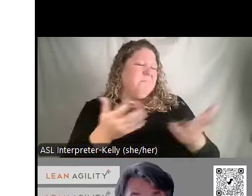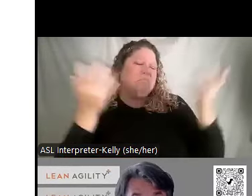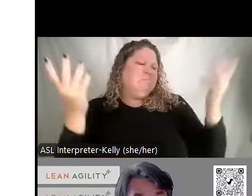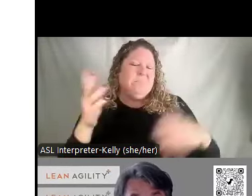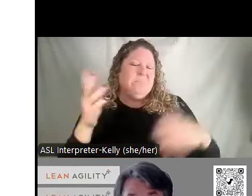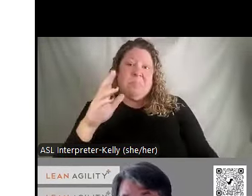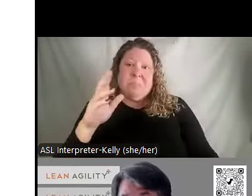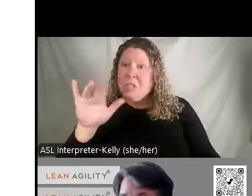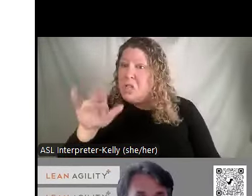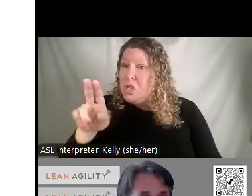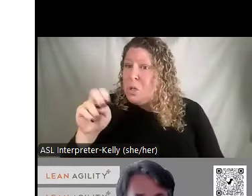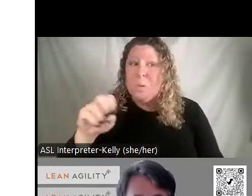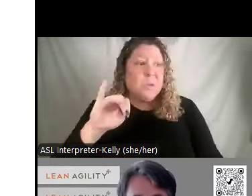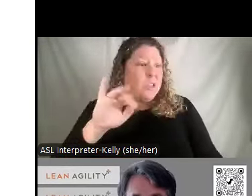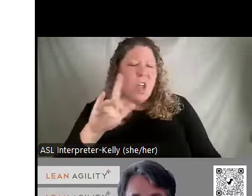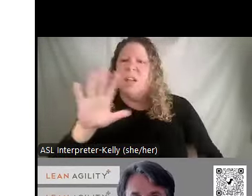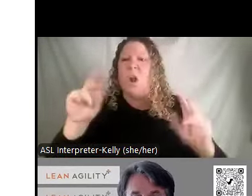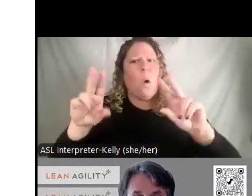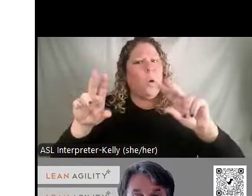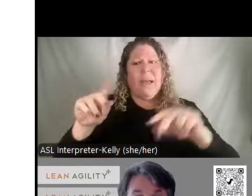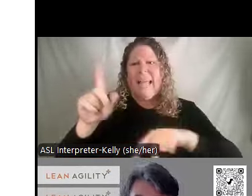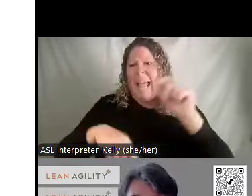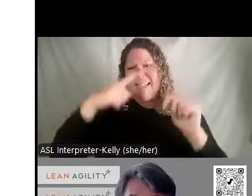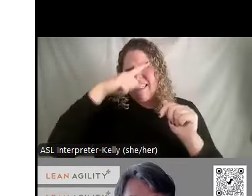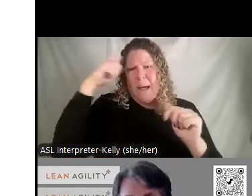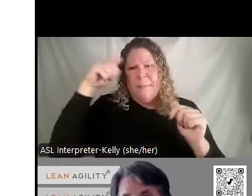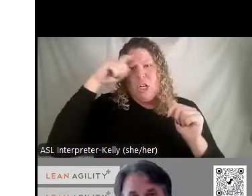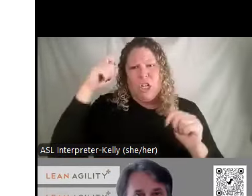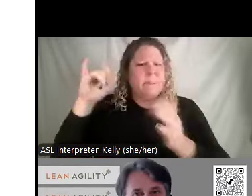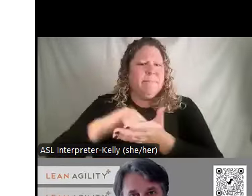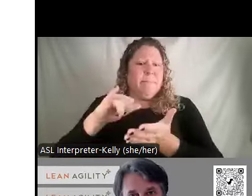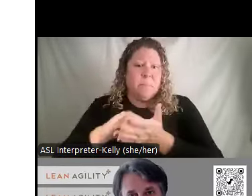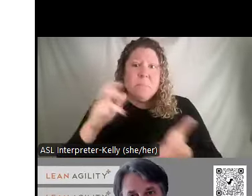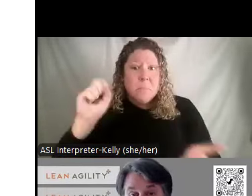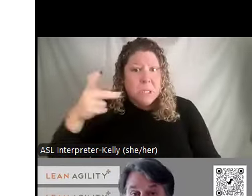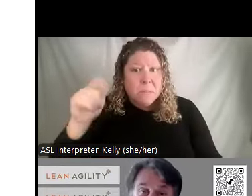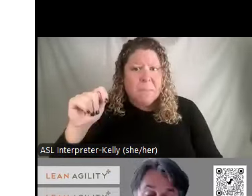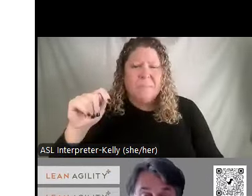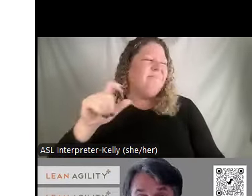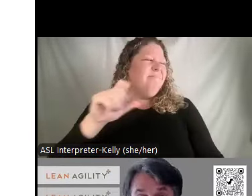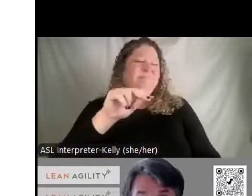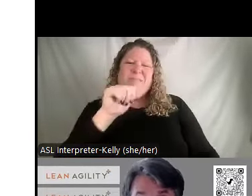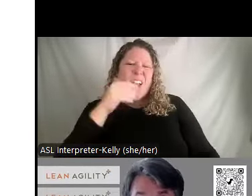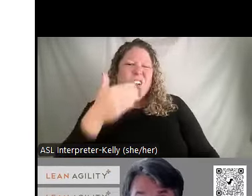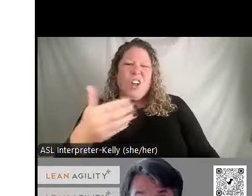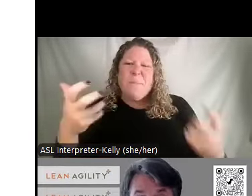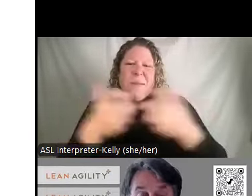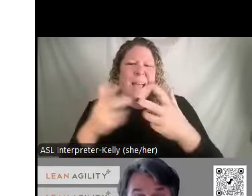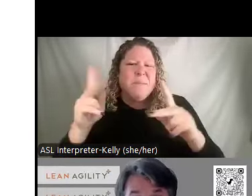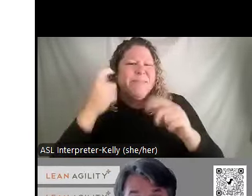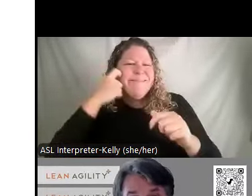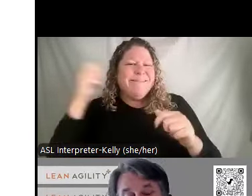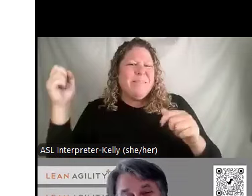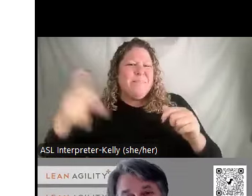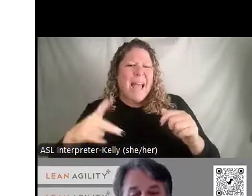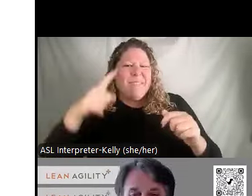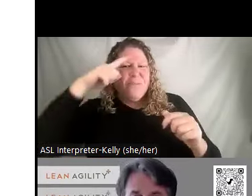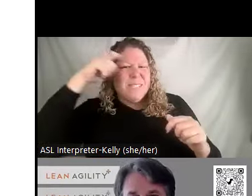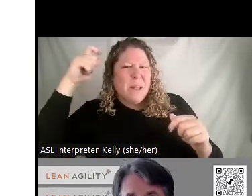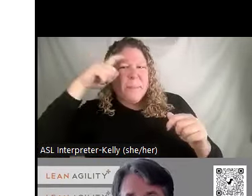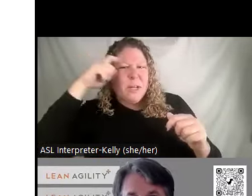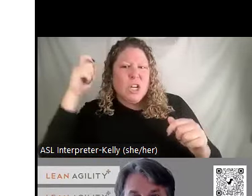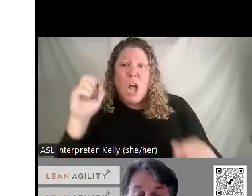June? No. July, August? No. Forget it. That's summer. What about September? September, that's no good either because people are just back from vacation. So October? No, we